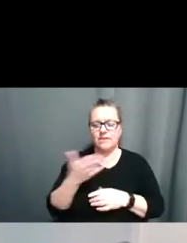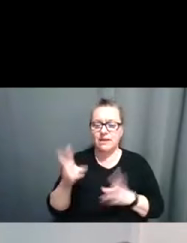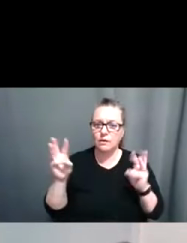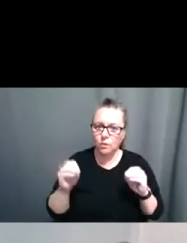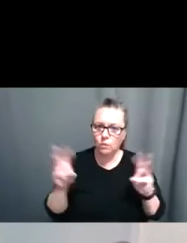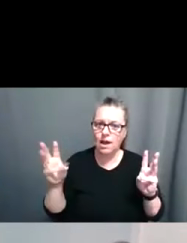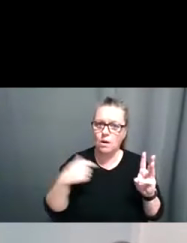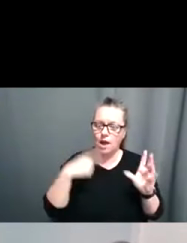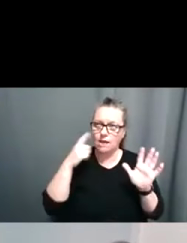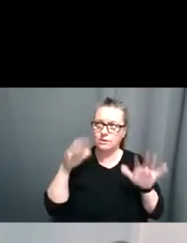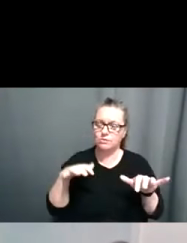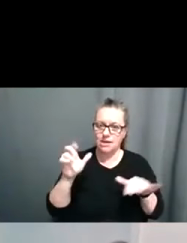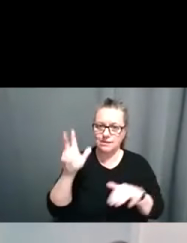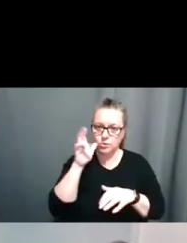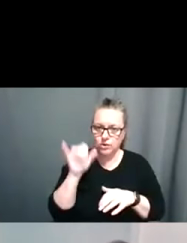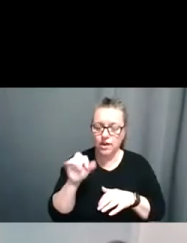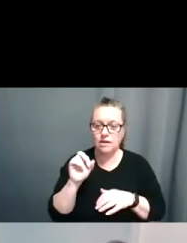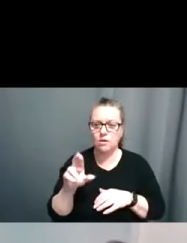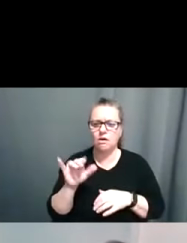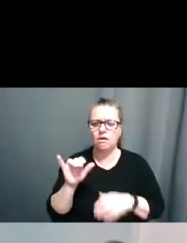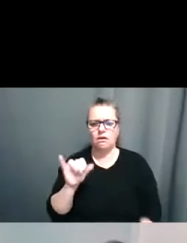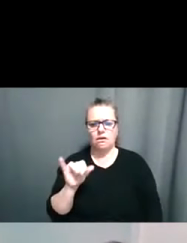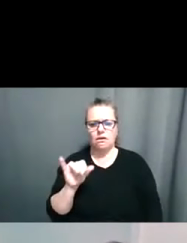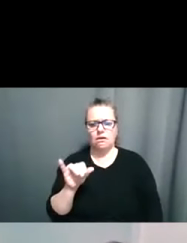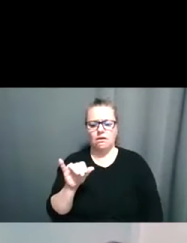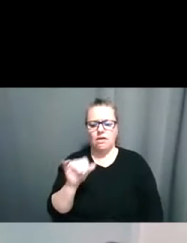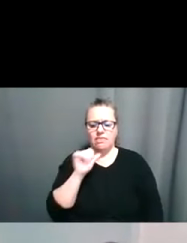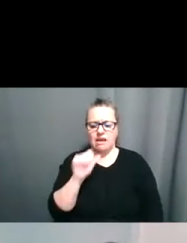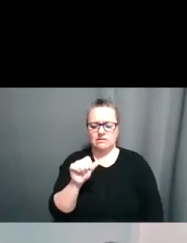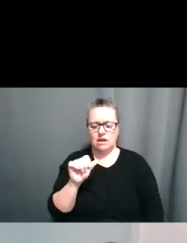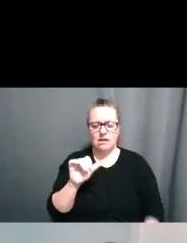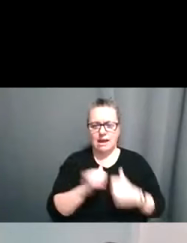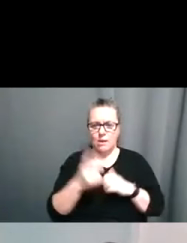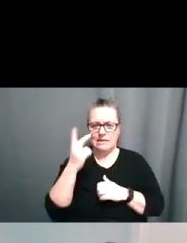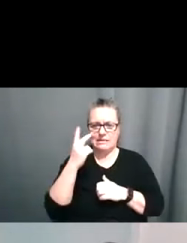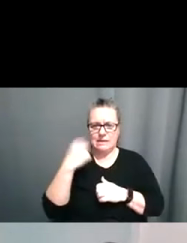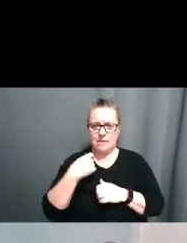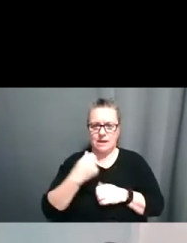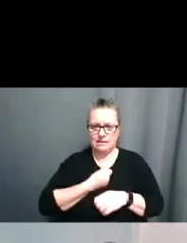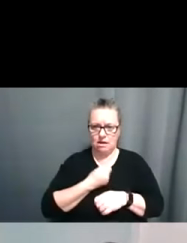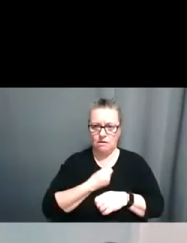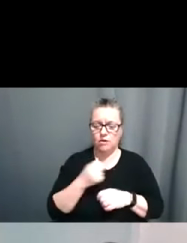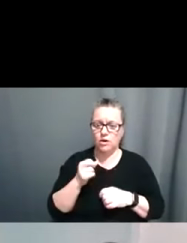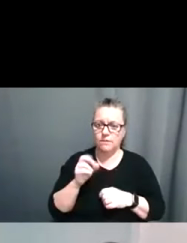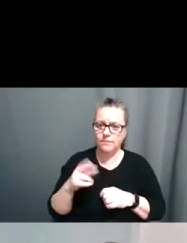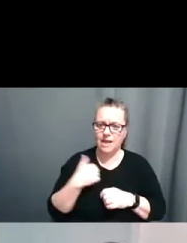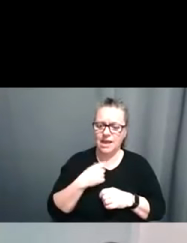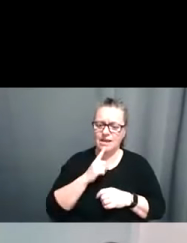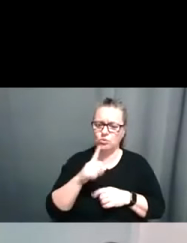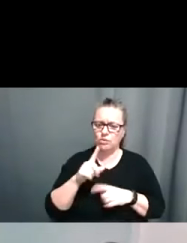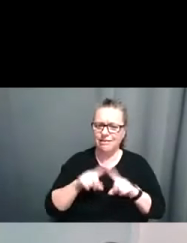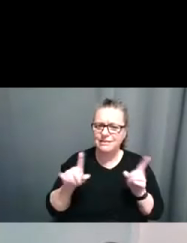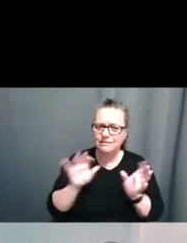I'm surprised to hear that. Or, that's not how I see myself at all. Or, I had a really different